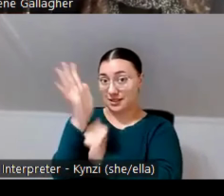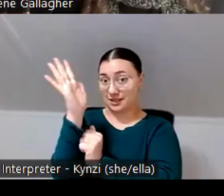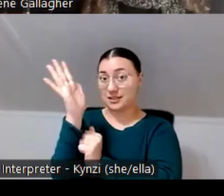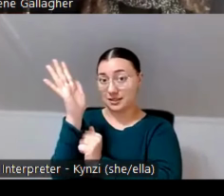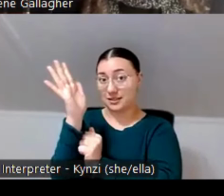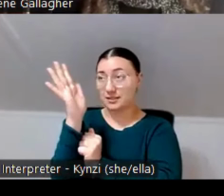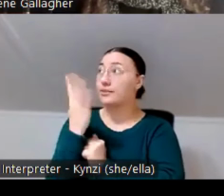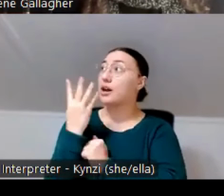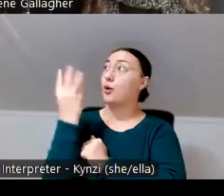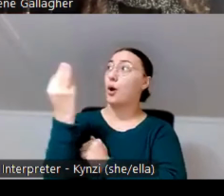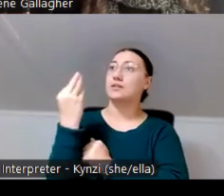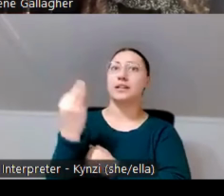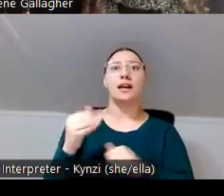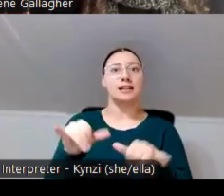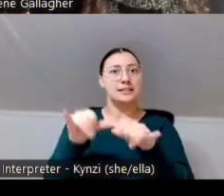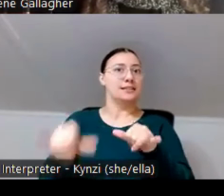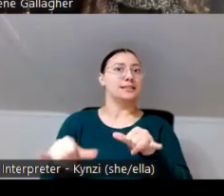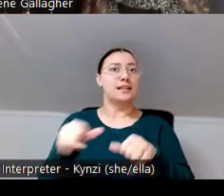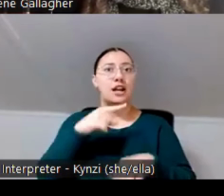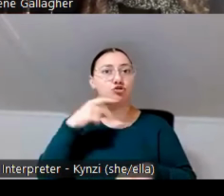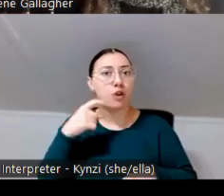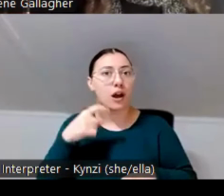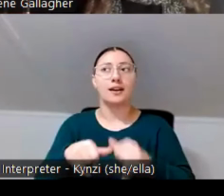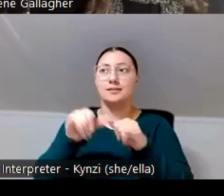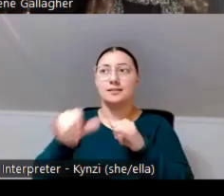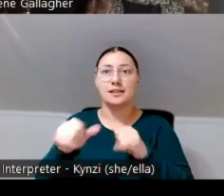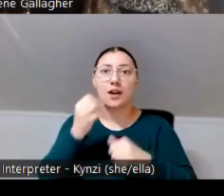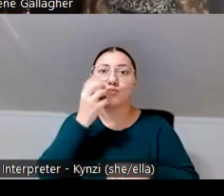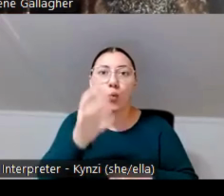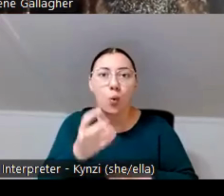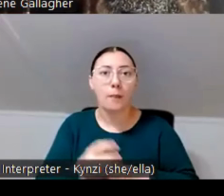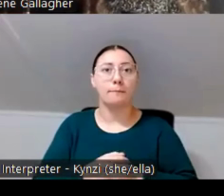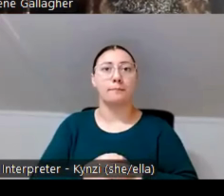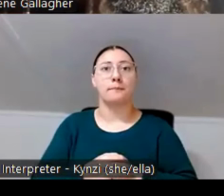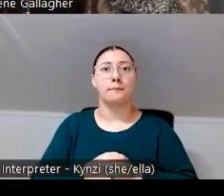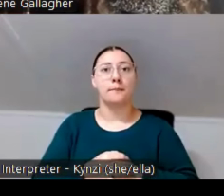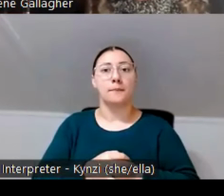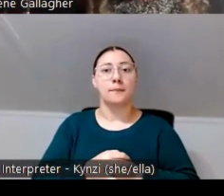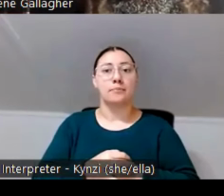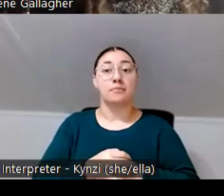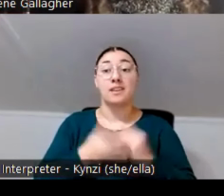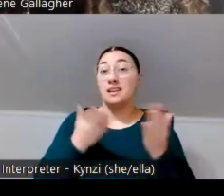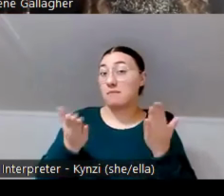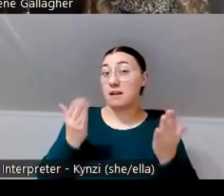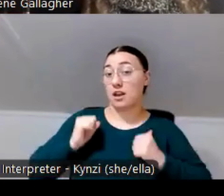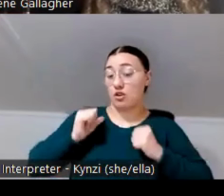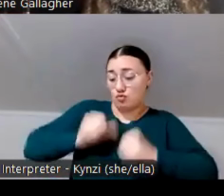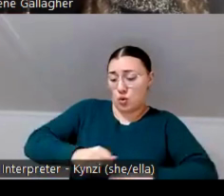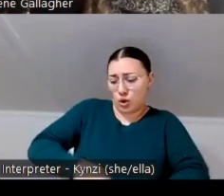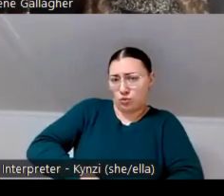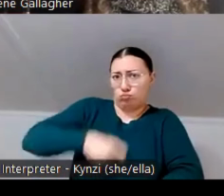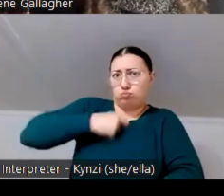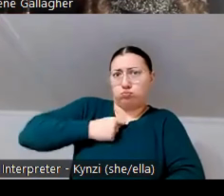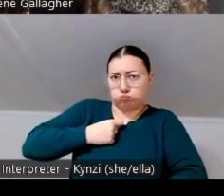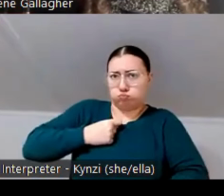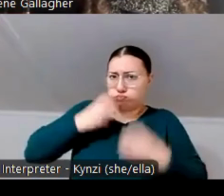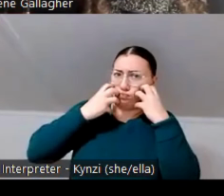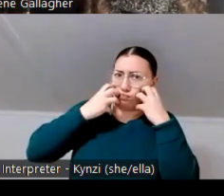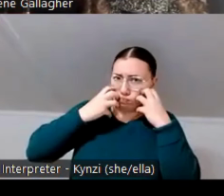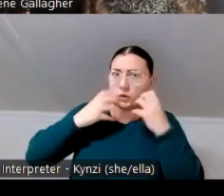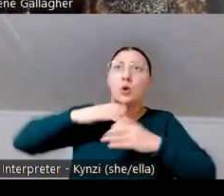so you can stay dry and warm. You might also wear a warm coat or a